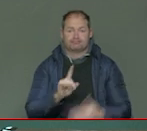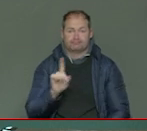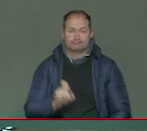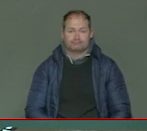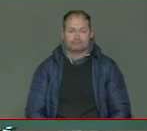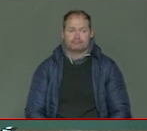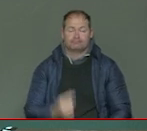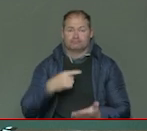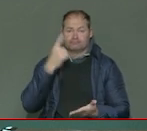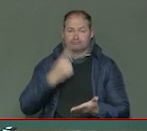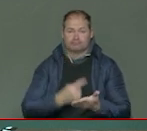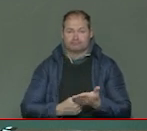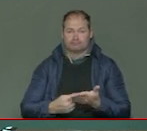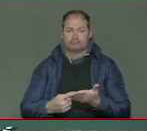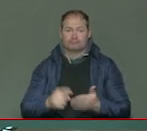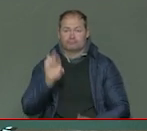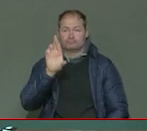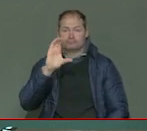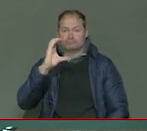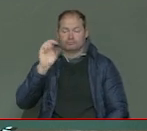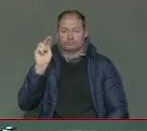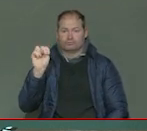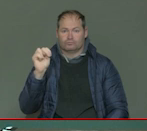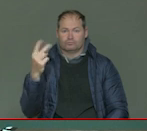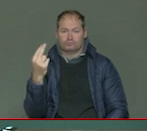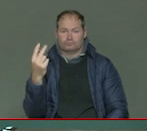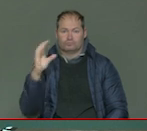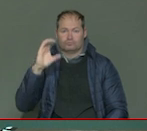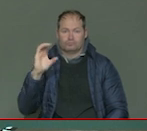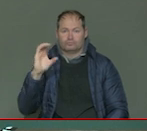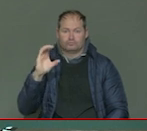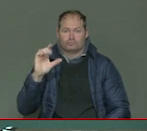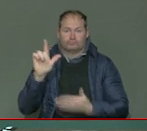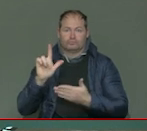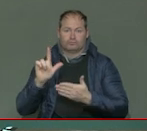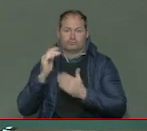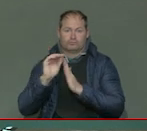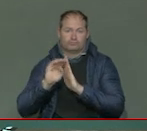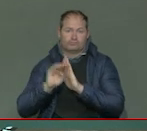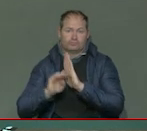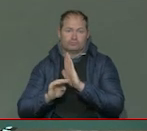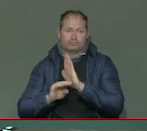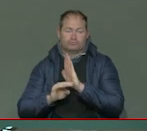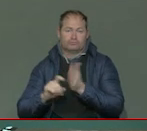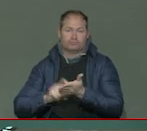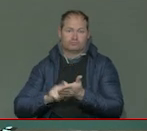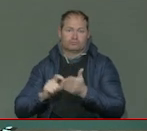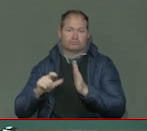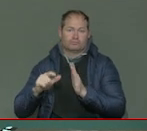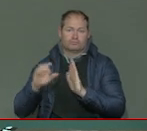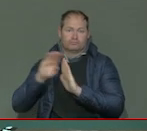week we look at the other two recons: creditors list and creditors control, or debtors list and debtors